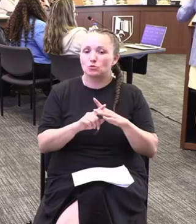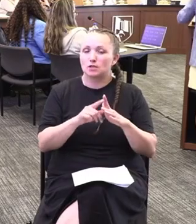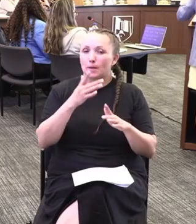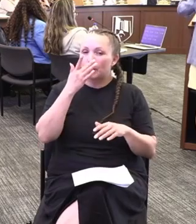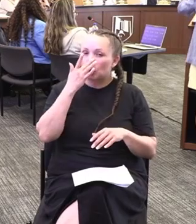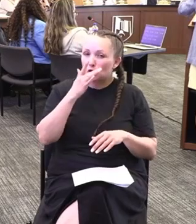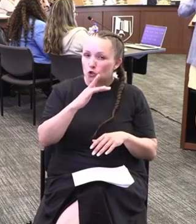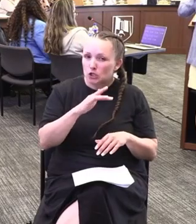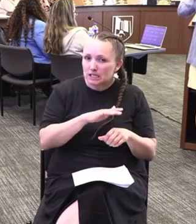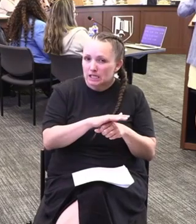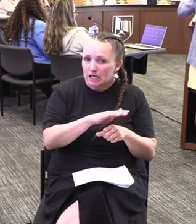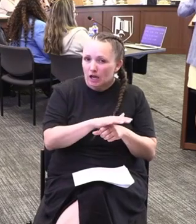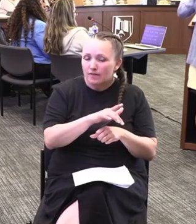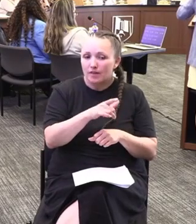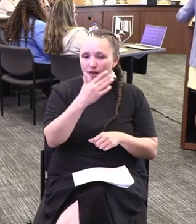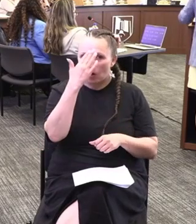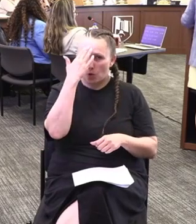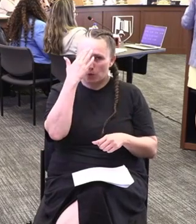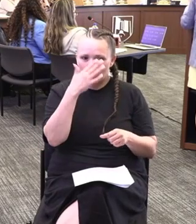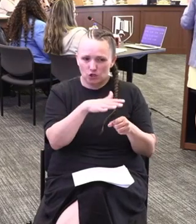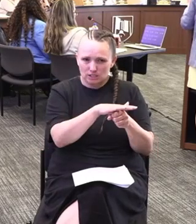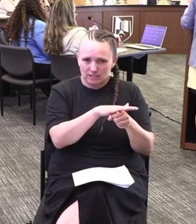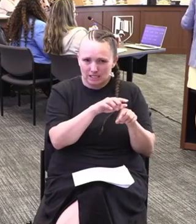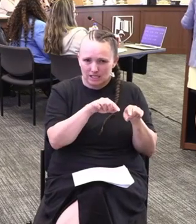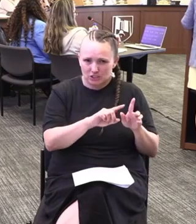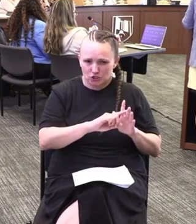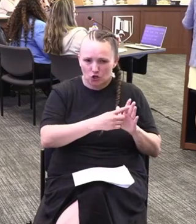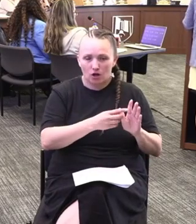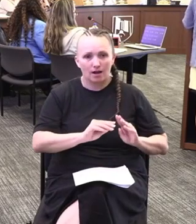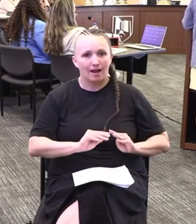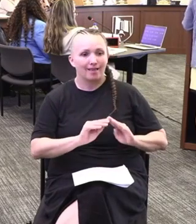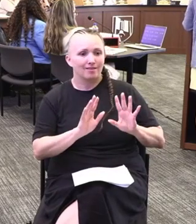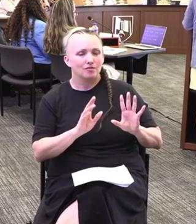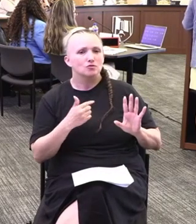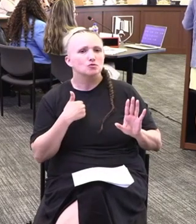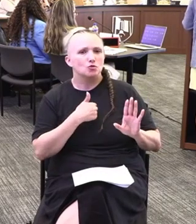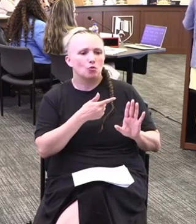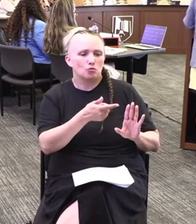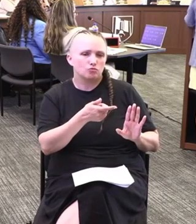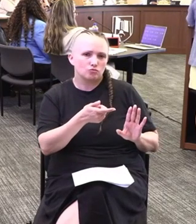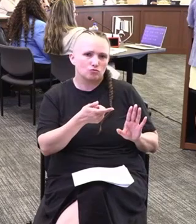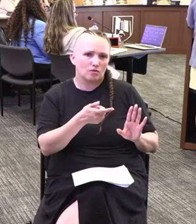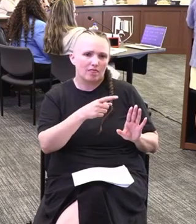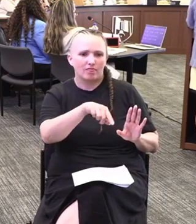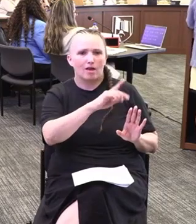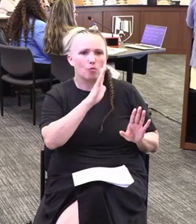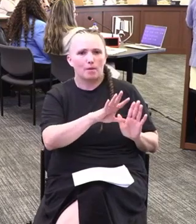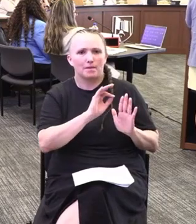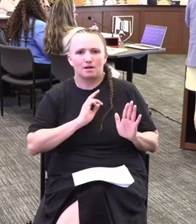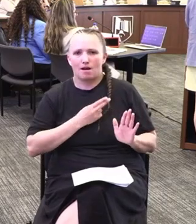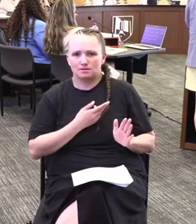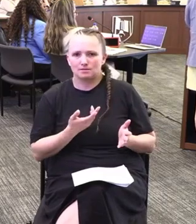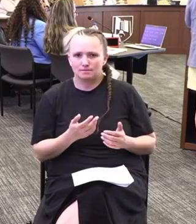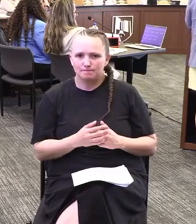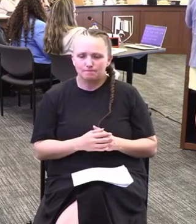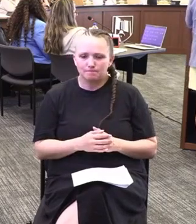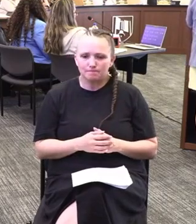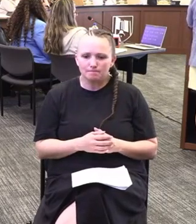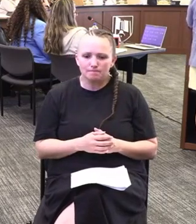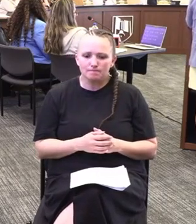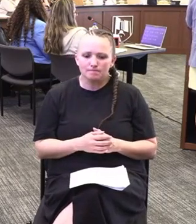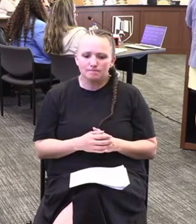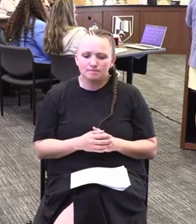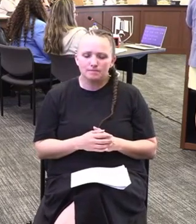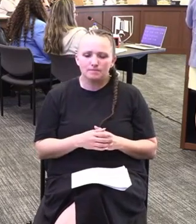enough in that awareness stage and clearly enough so that we're chosen. Digital channels give us clear indicators